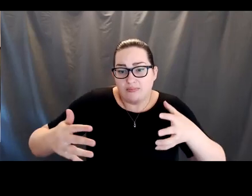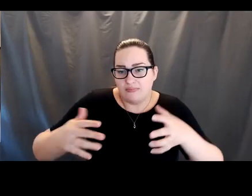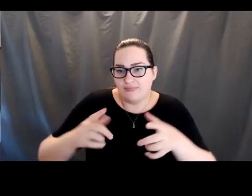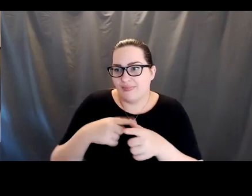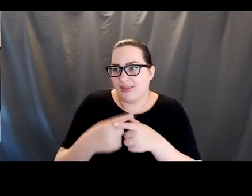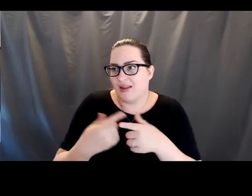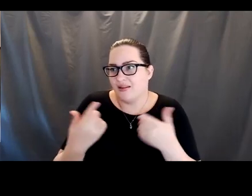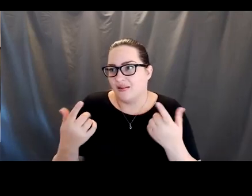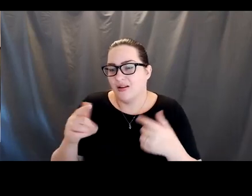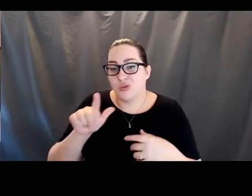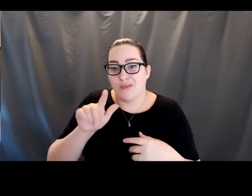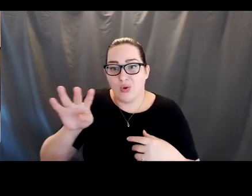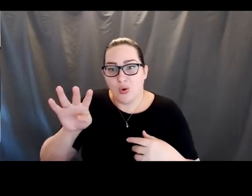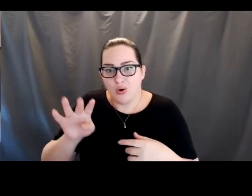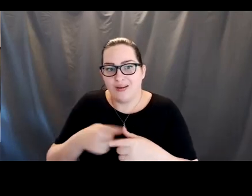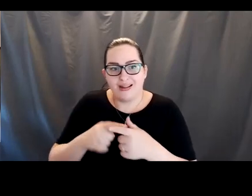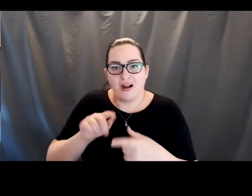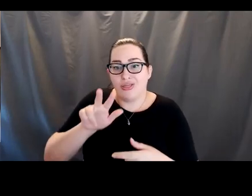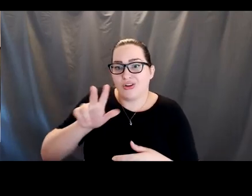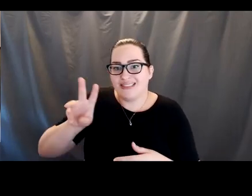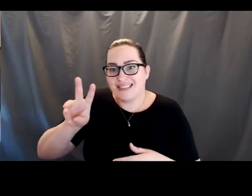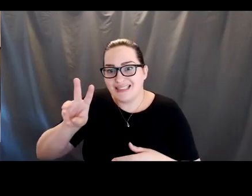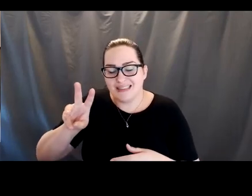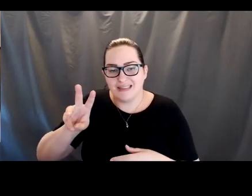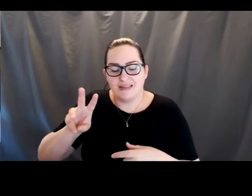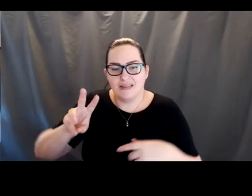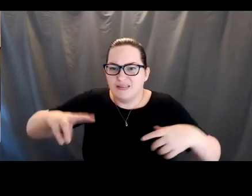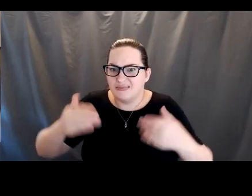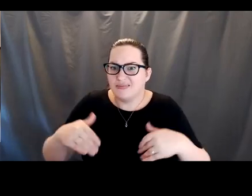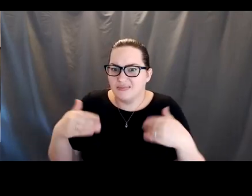was happening over the space of a year or 2.